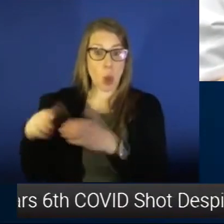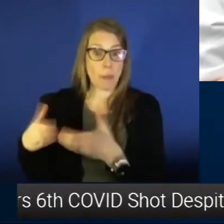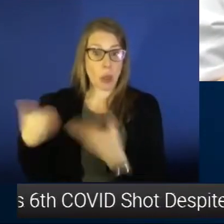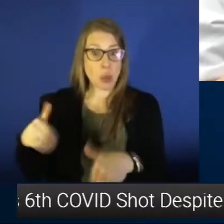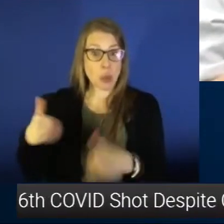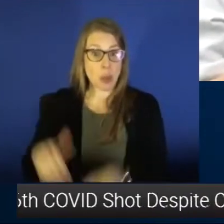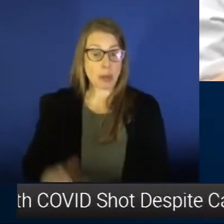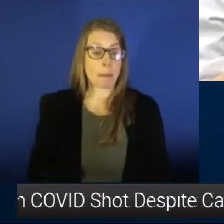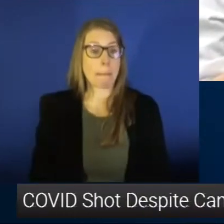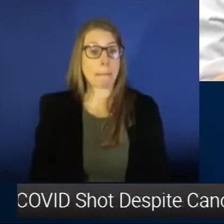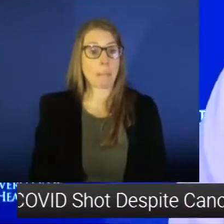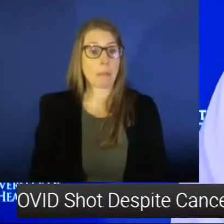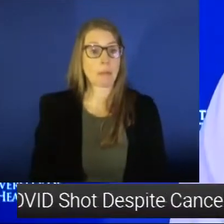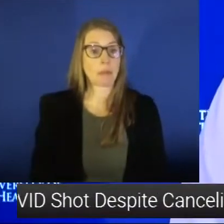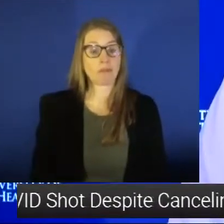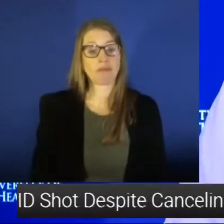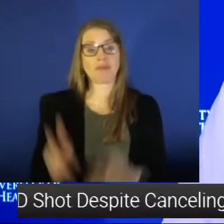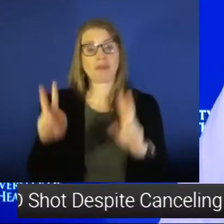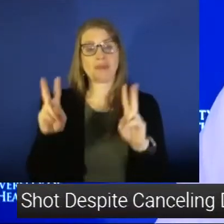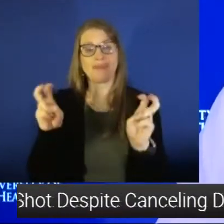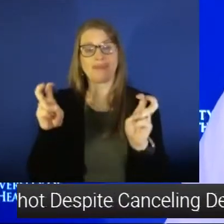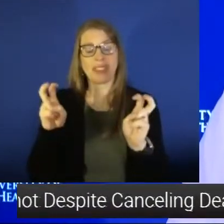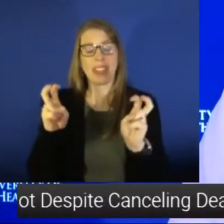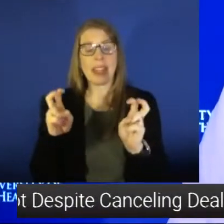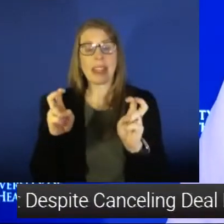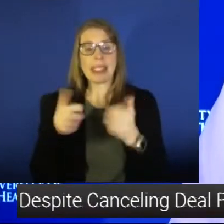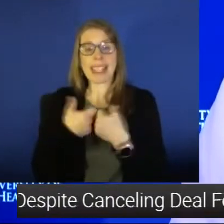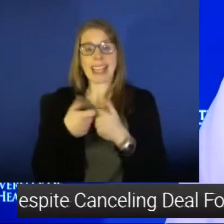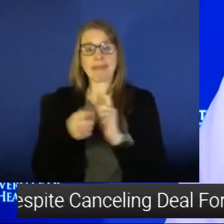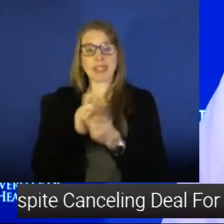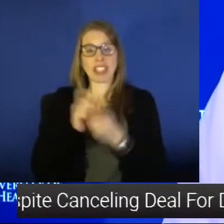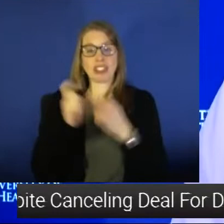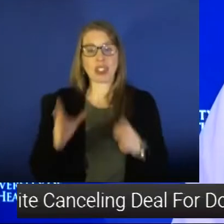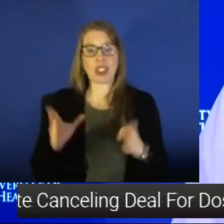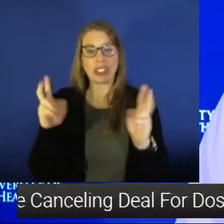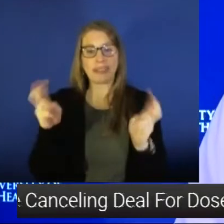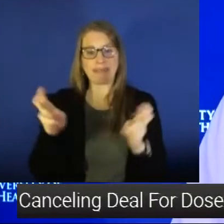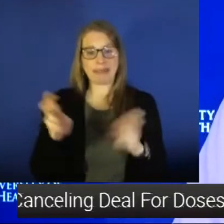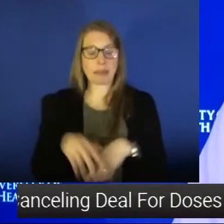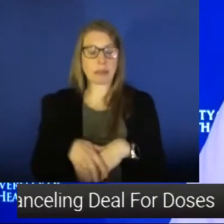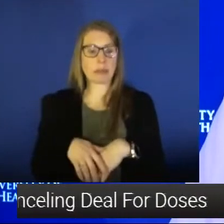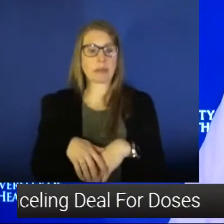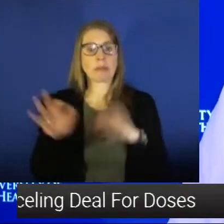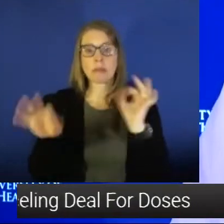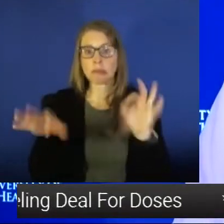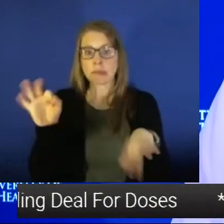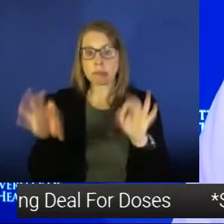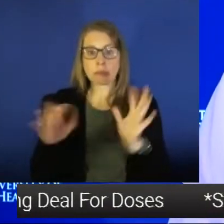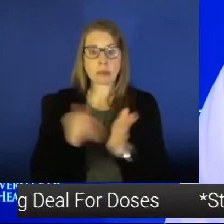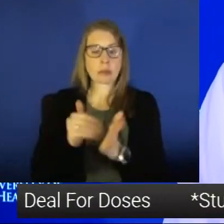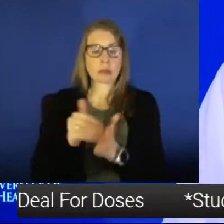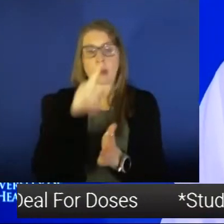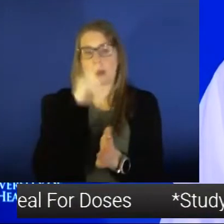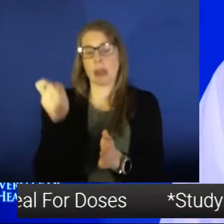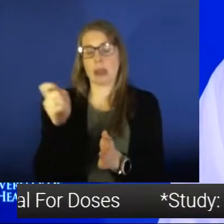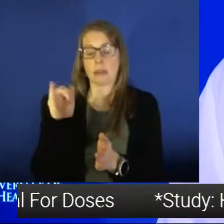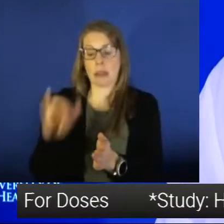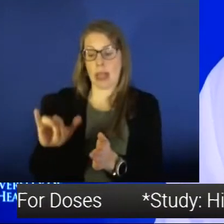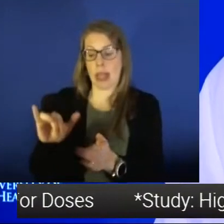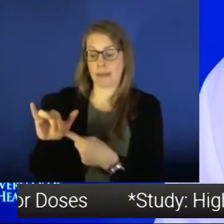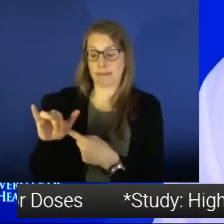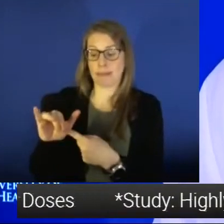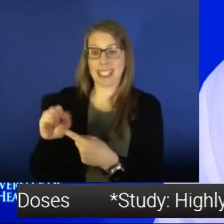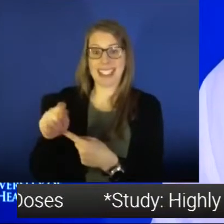word game changer thrown around a lot. I think this one potentially could be, because we know that when you get to that stage of needing a higher